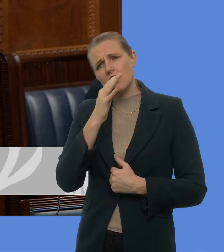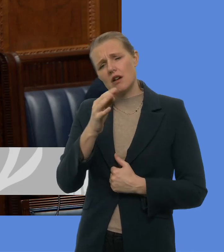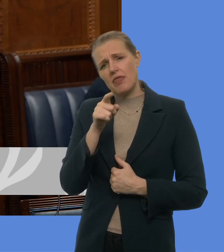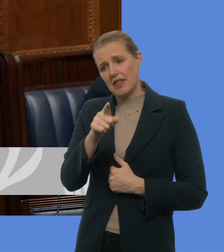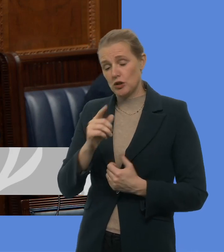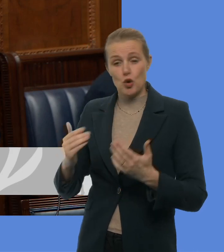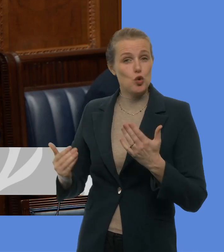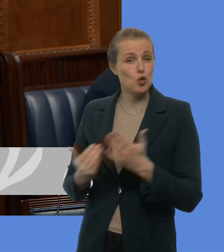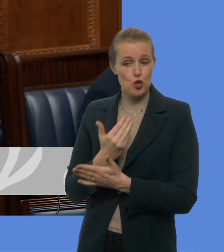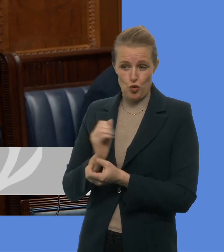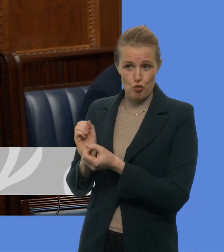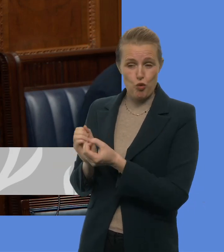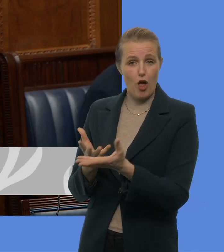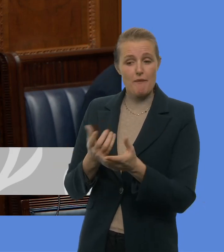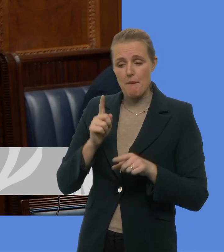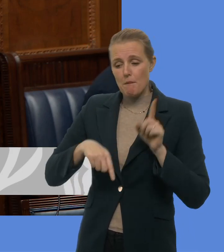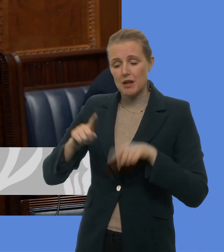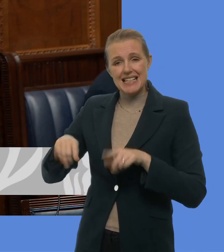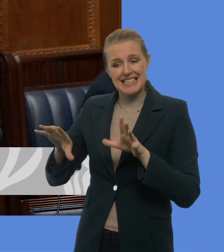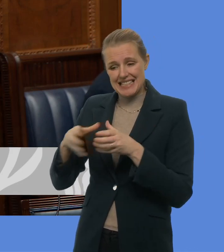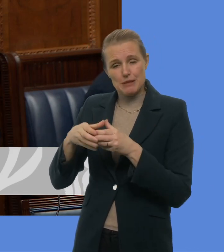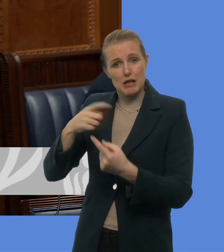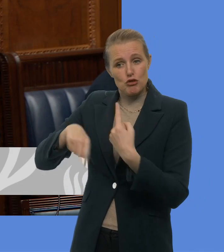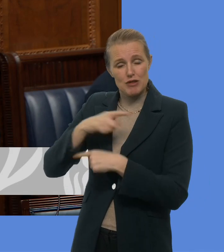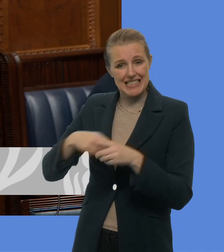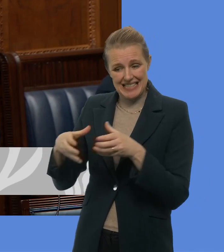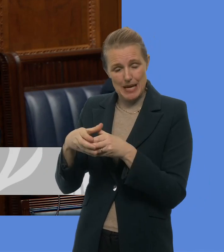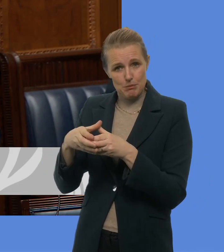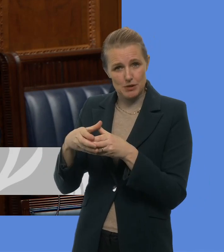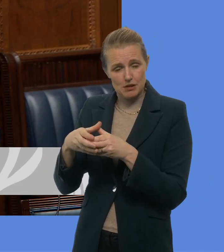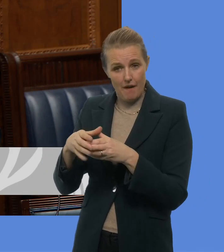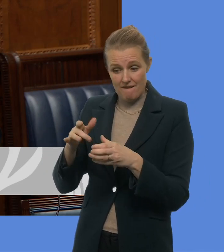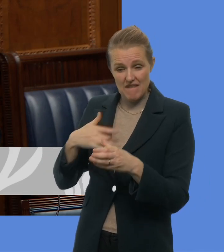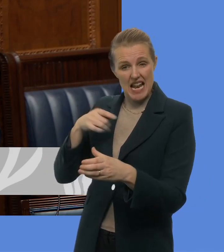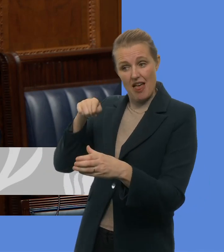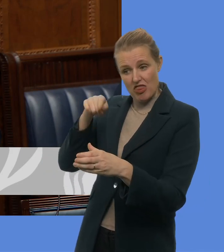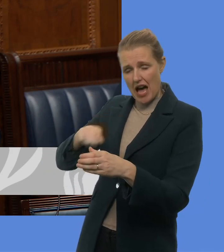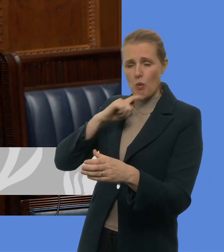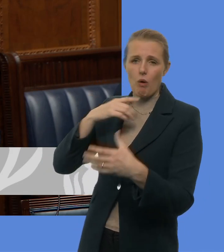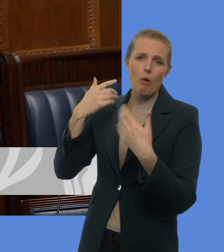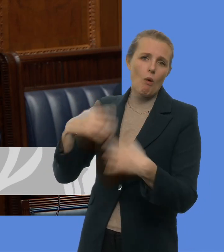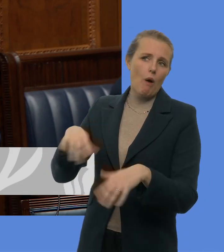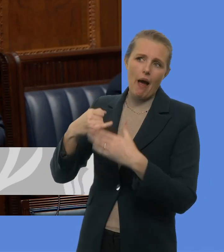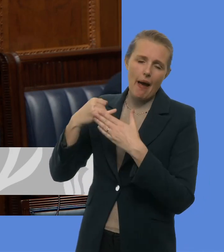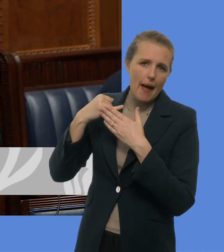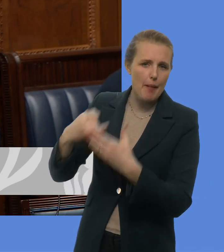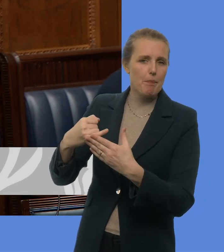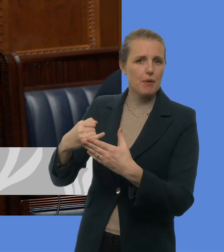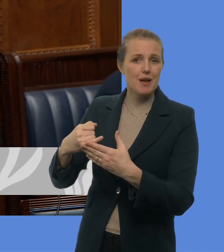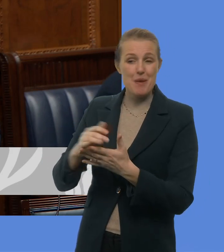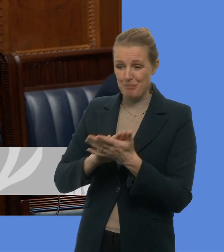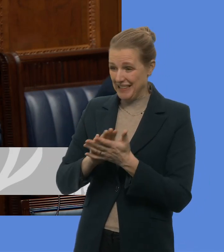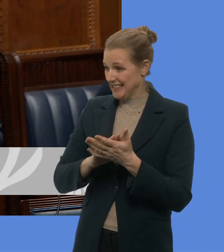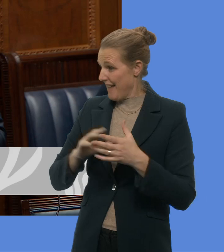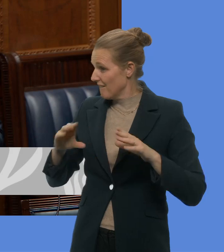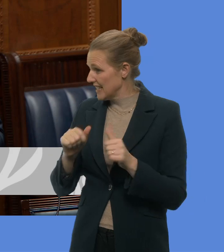be in areas such as East Antrim, which are experiencing high levels of ongoing health need? And do you hope that by placing more staff in primary care settings, it will